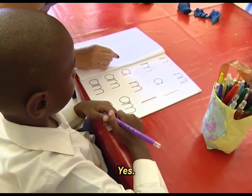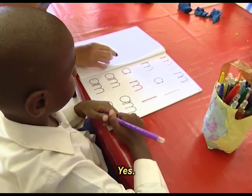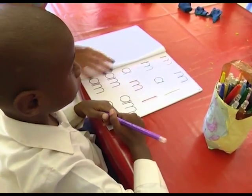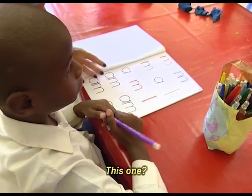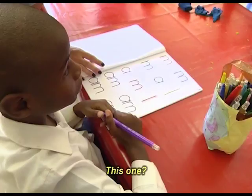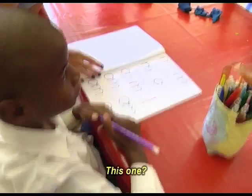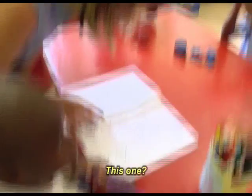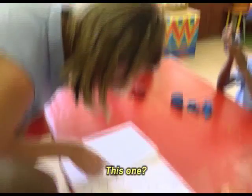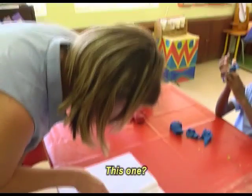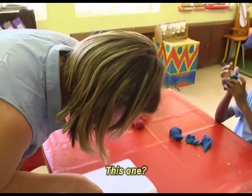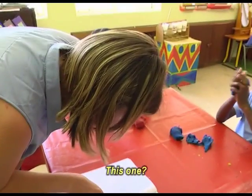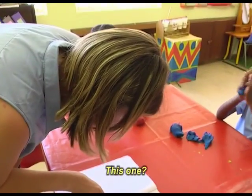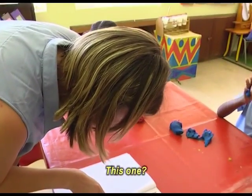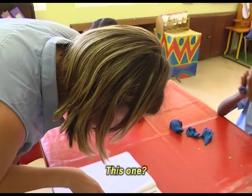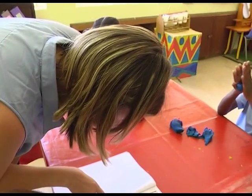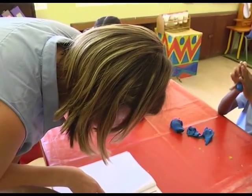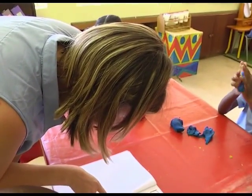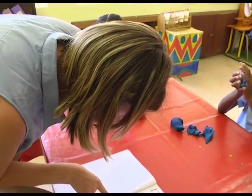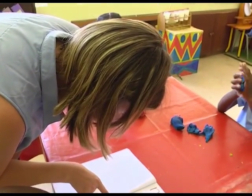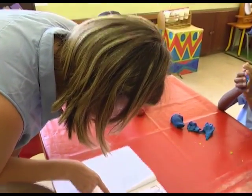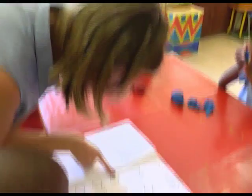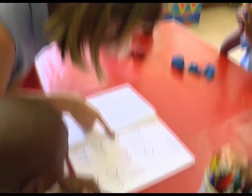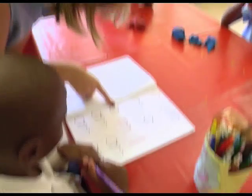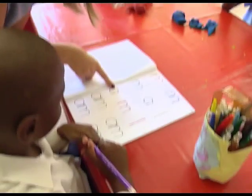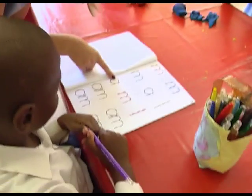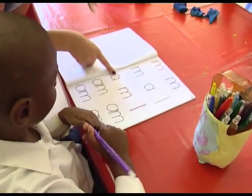Yes. On this one?